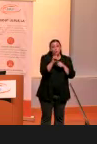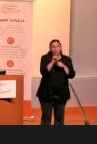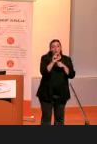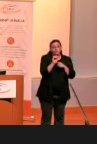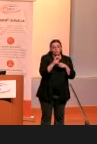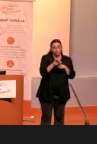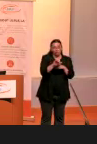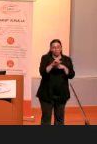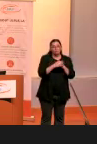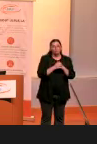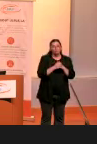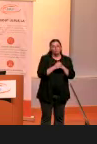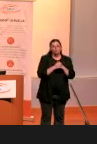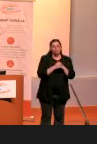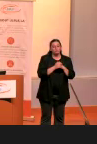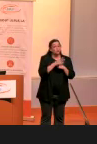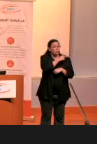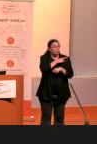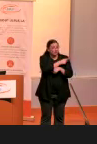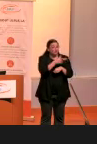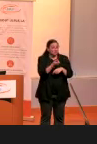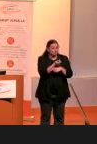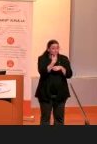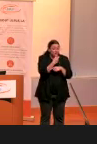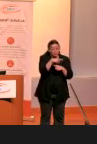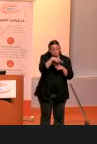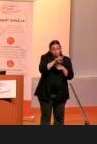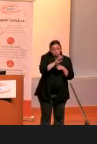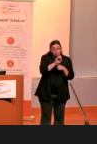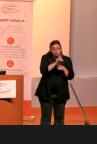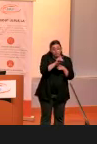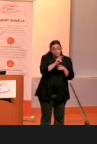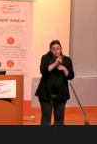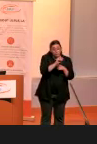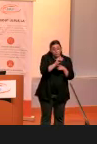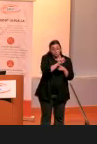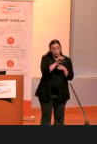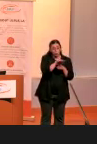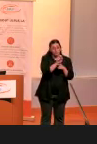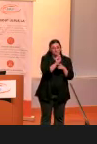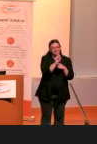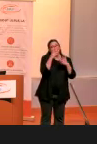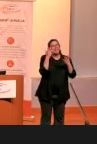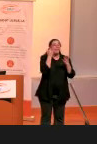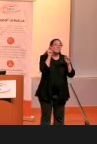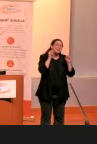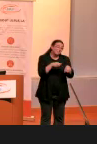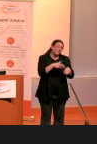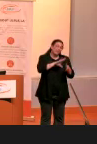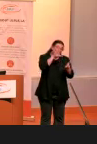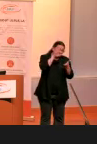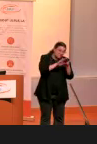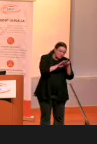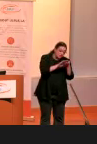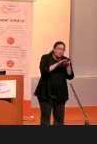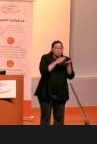profiles, especially in patients who are on prednisone. So, of course, we always like to minimize prednisone if we can, but for patients who